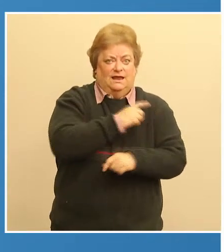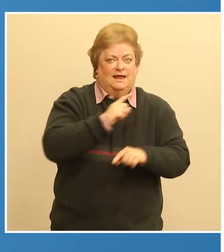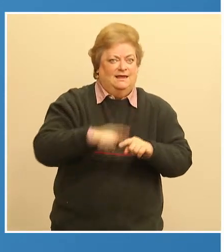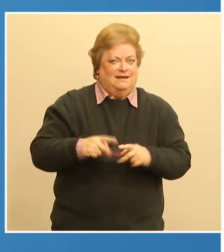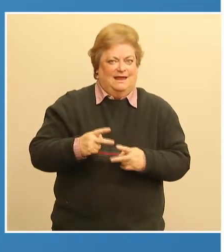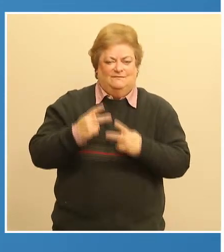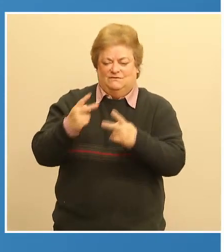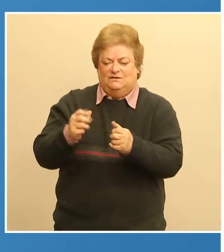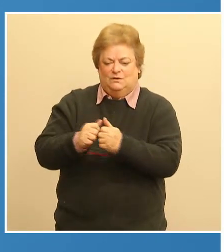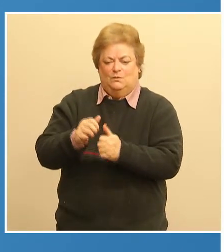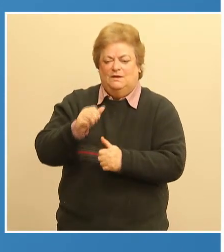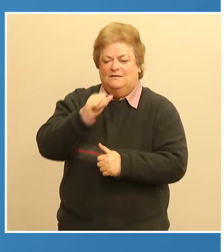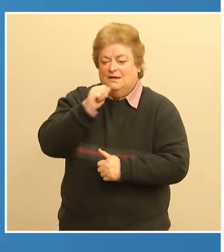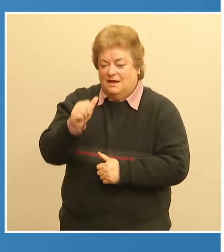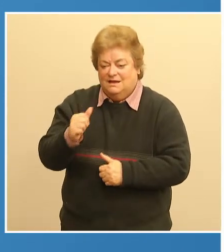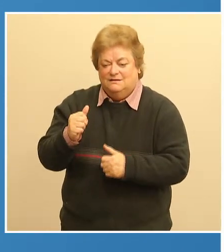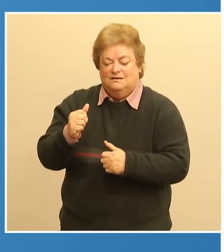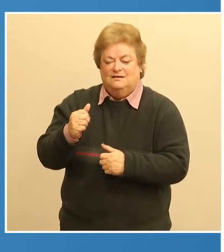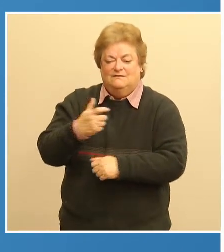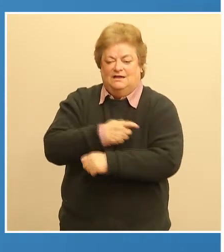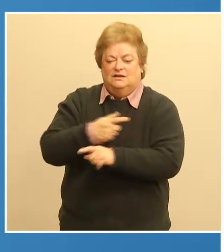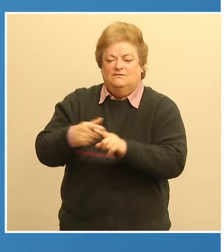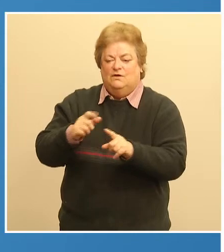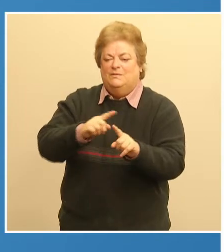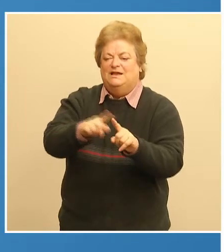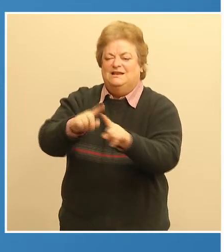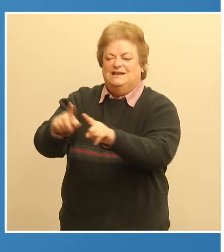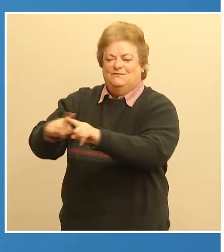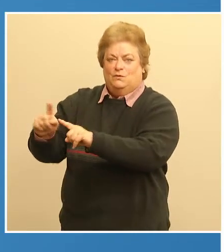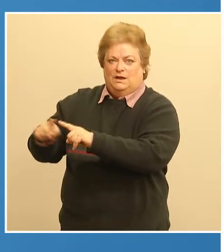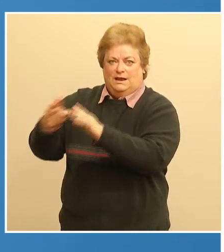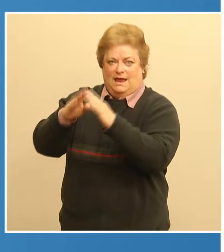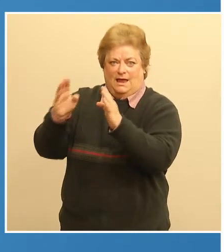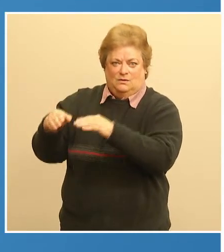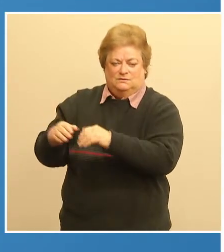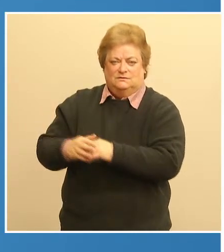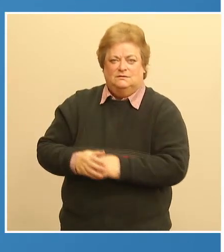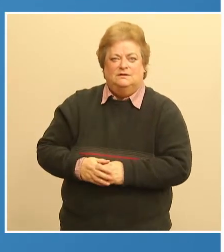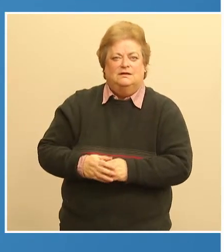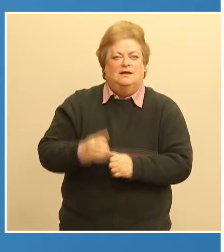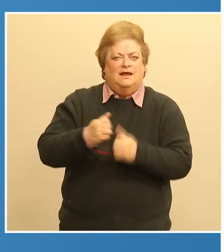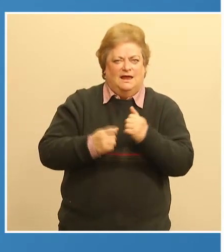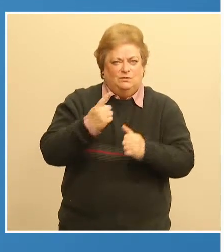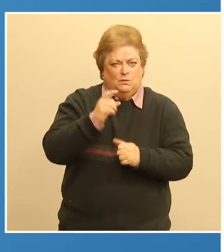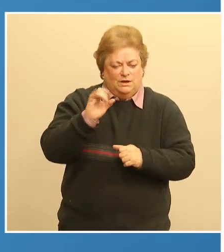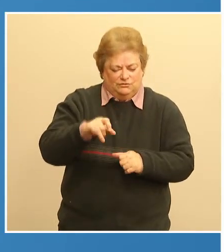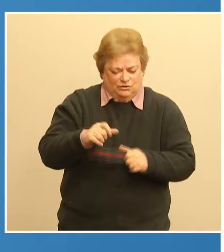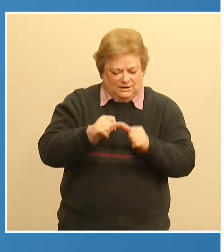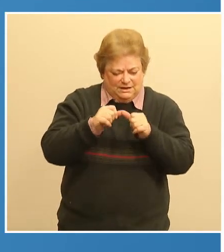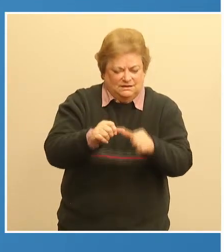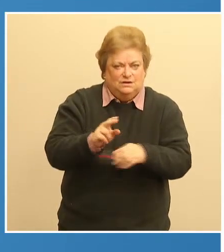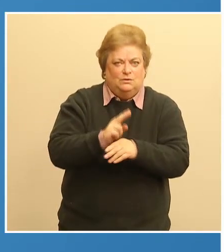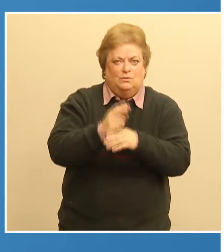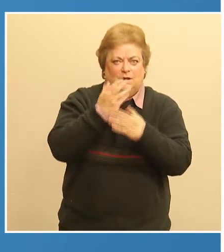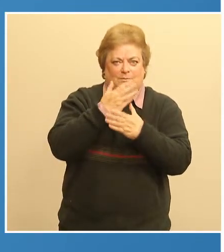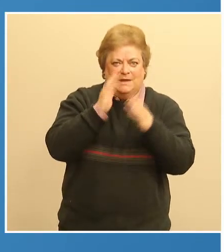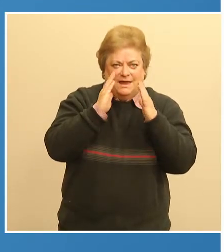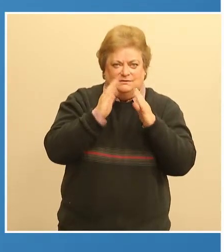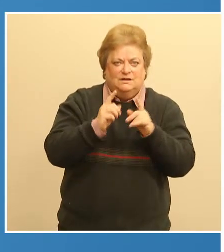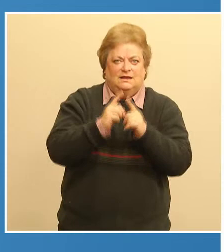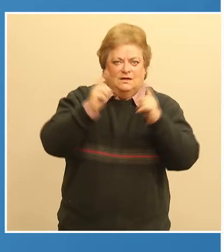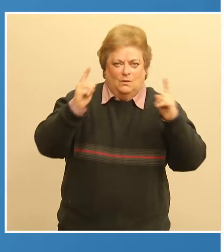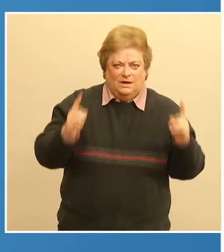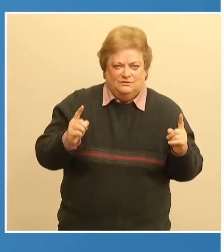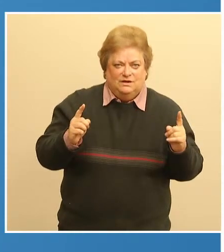with unvaccinated people from several households. Everyone should continue to wear masks, watch their distance in